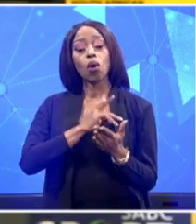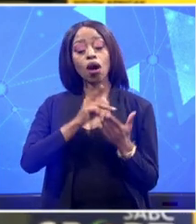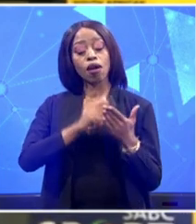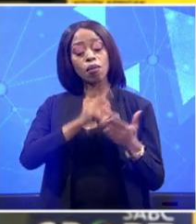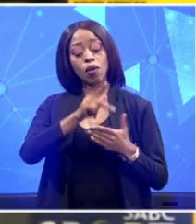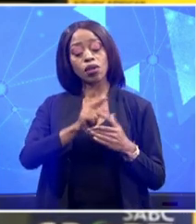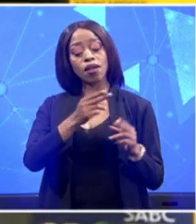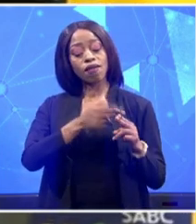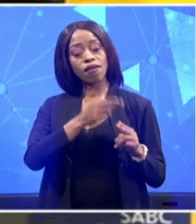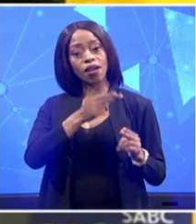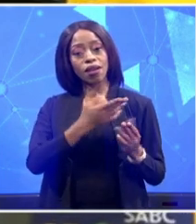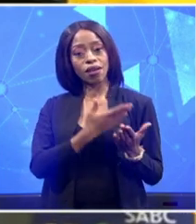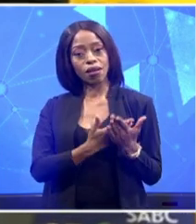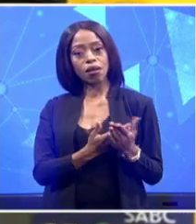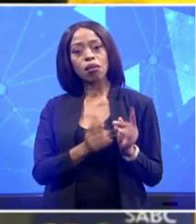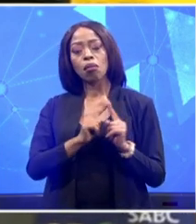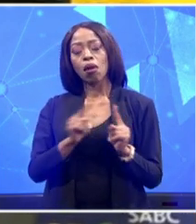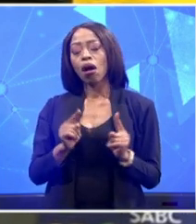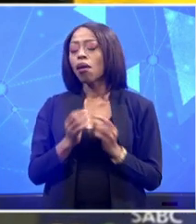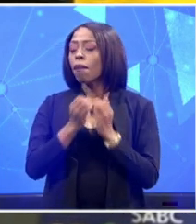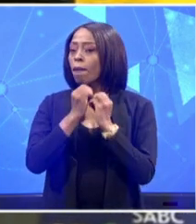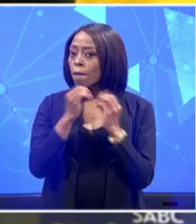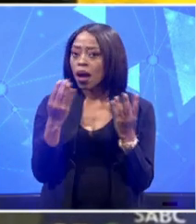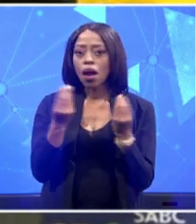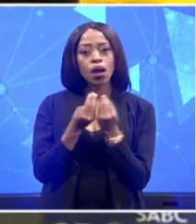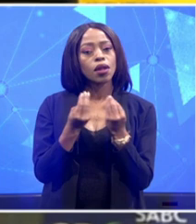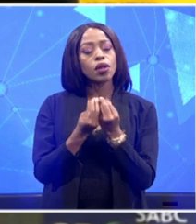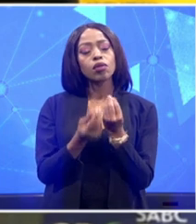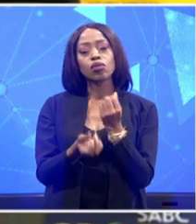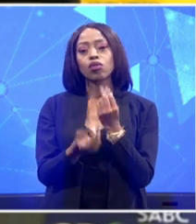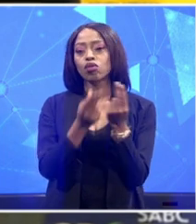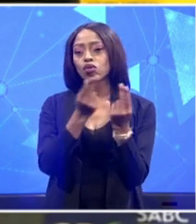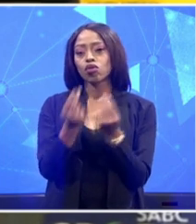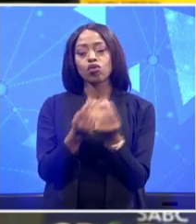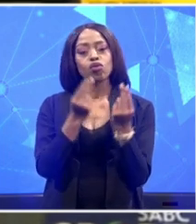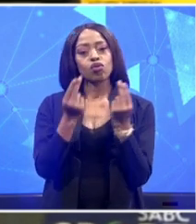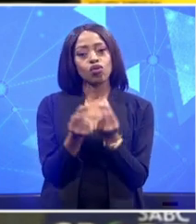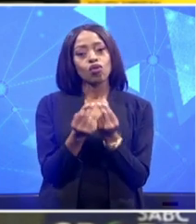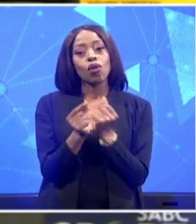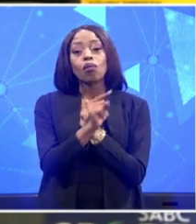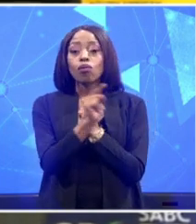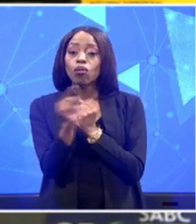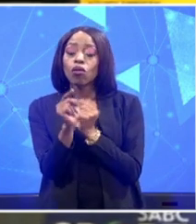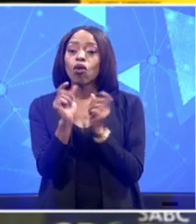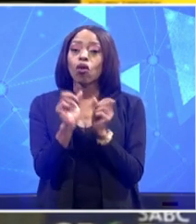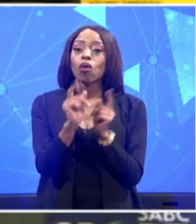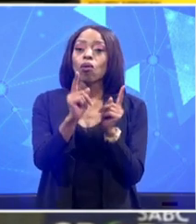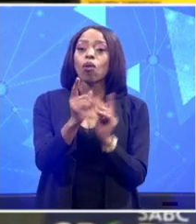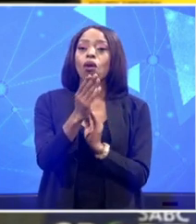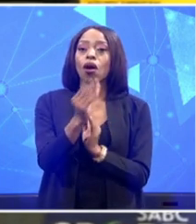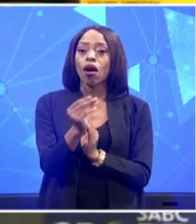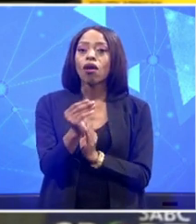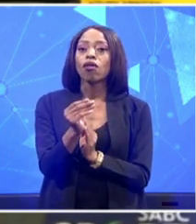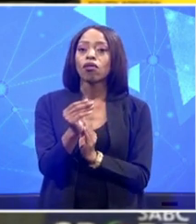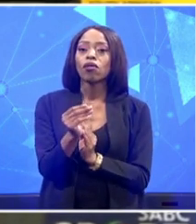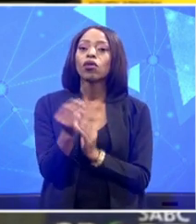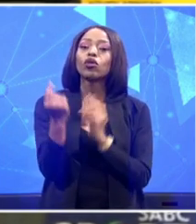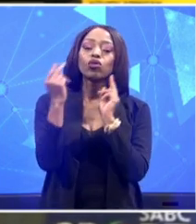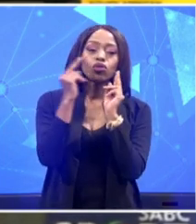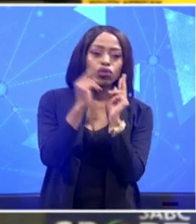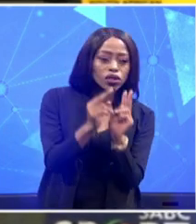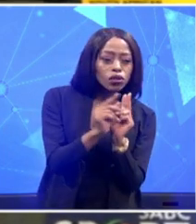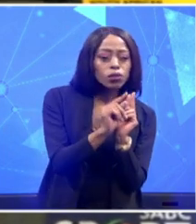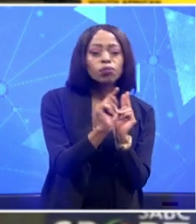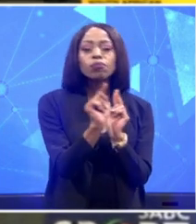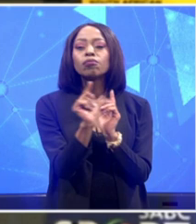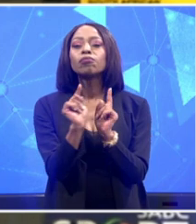project. But we have done quite a lot at Fun Valley. For those who have had the opportunity to get there, you would see that